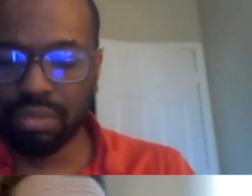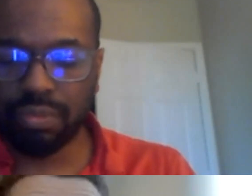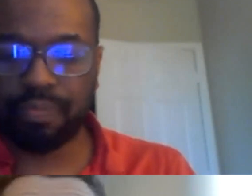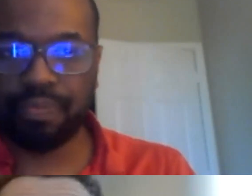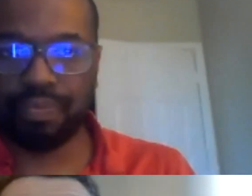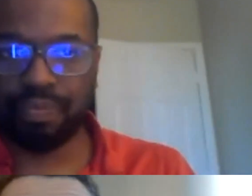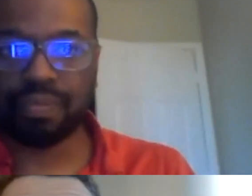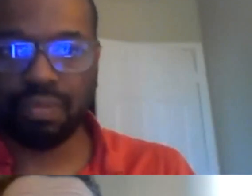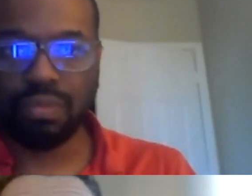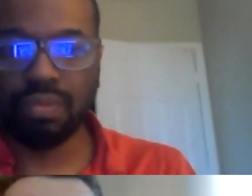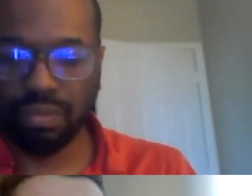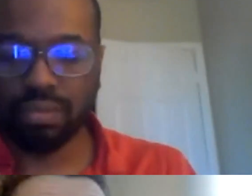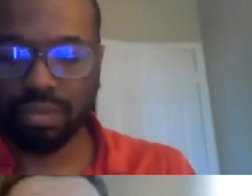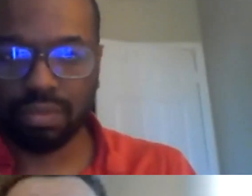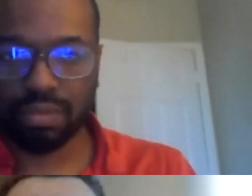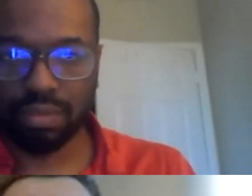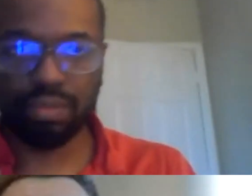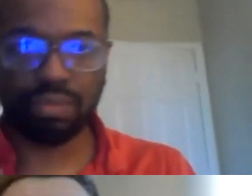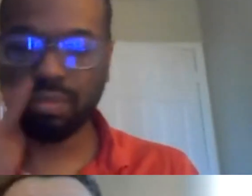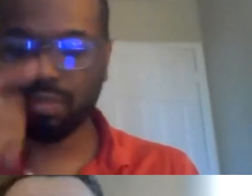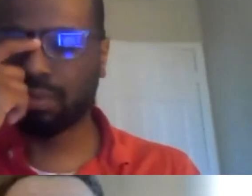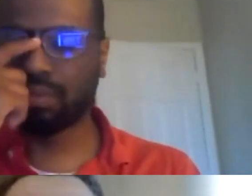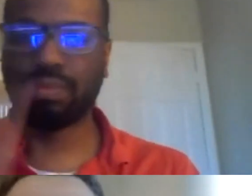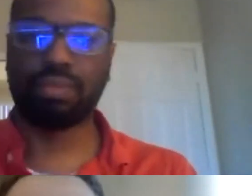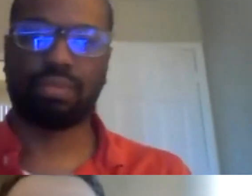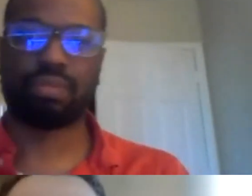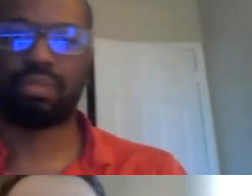disabled leaders and older adults who